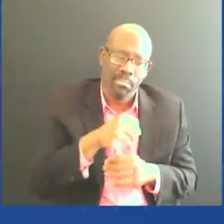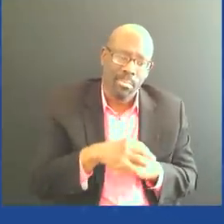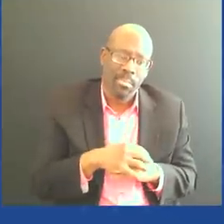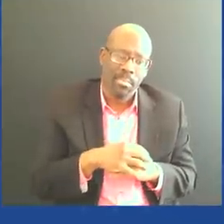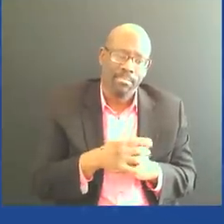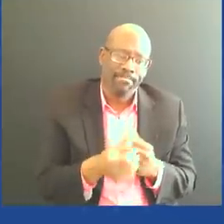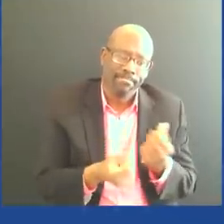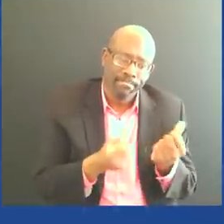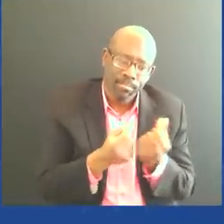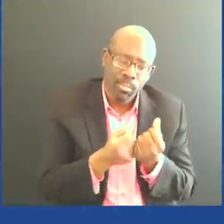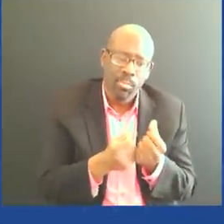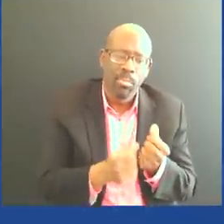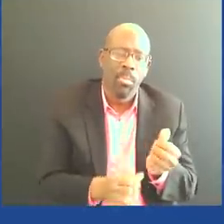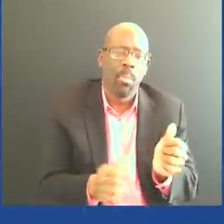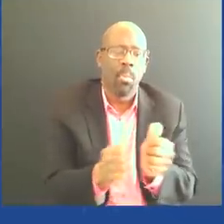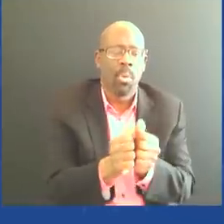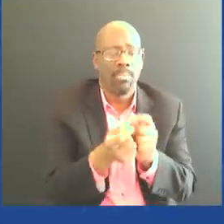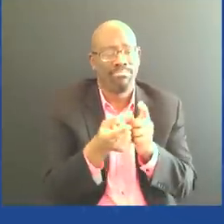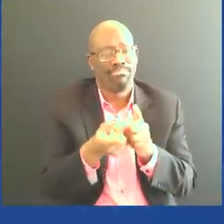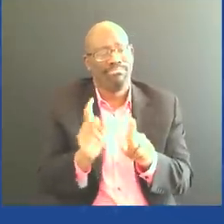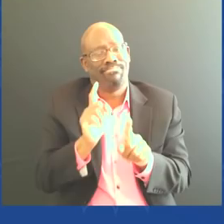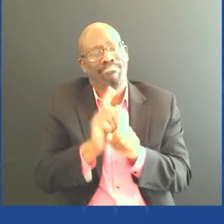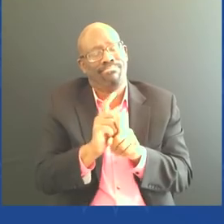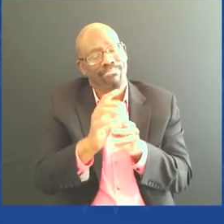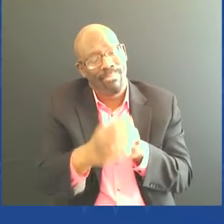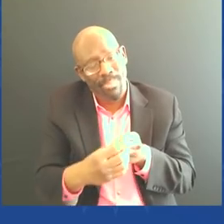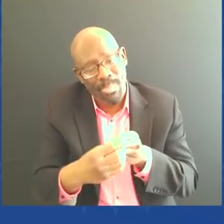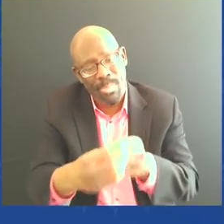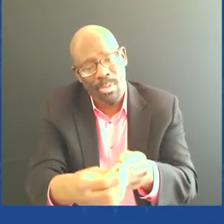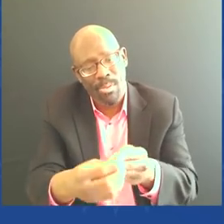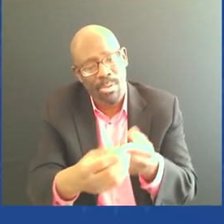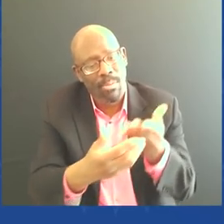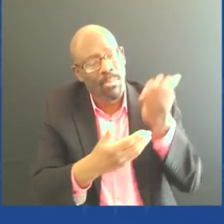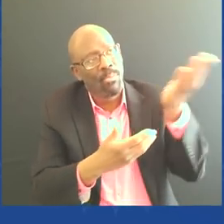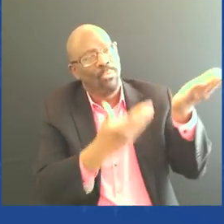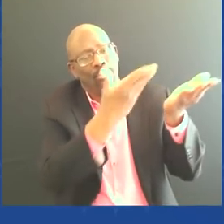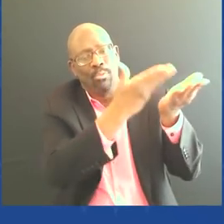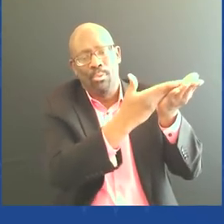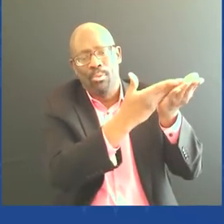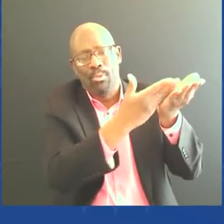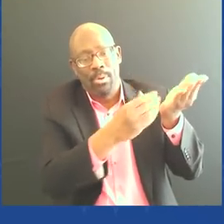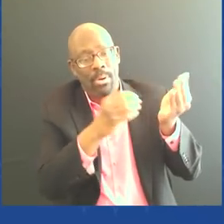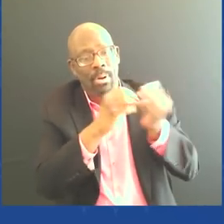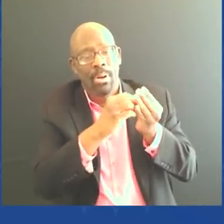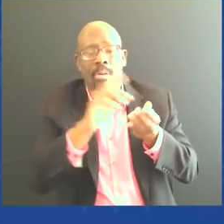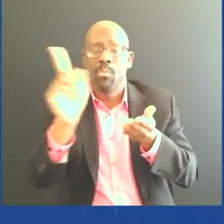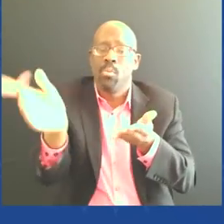We pray in your holy name. Amen.